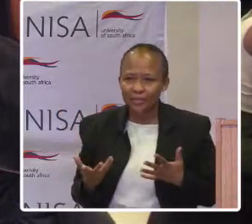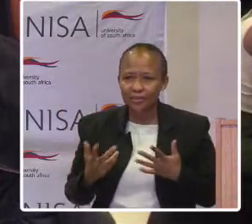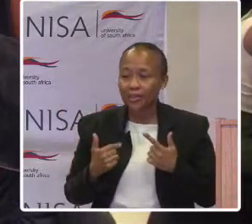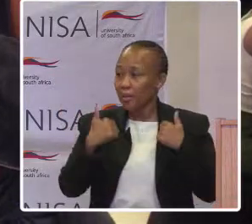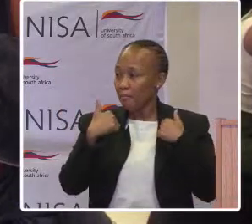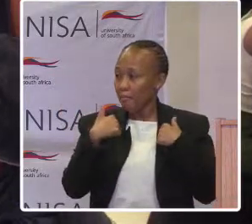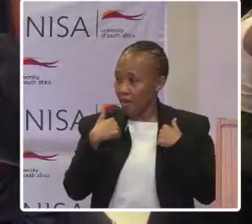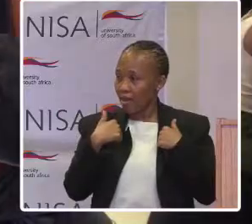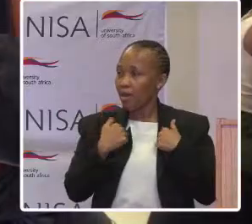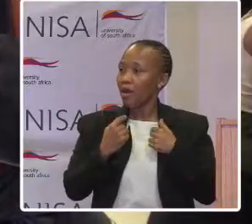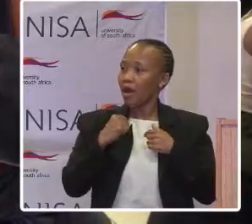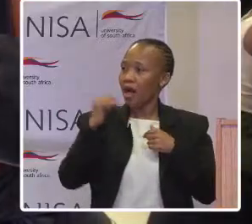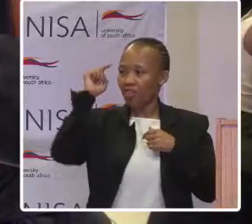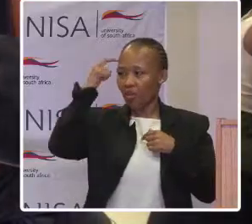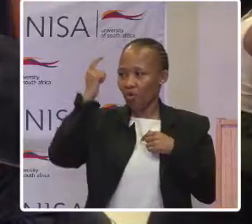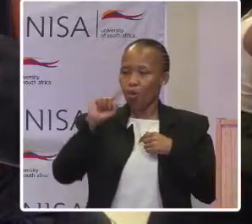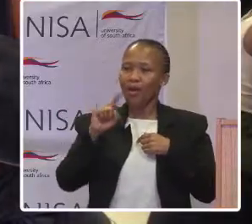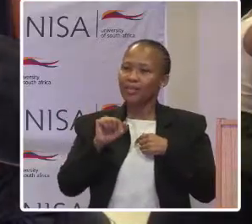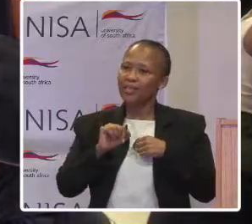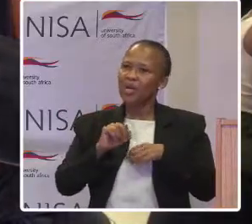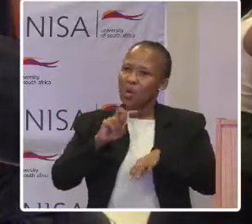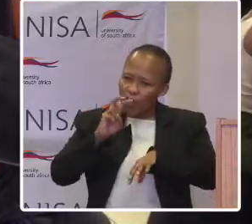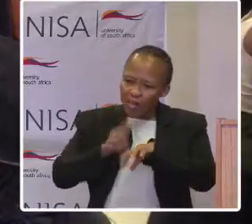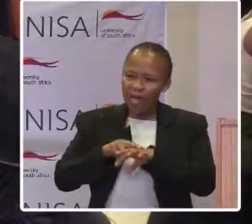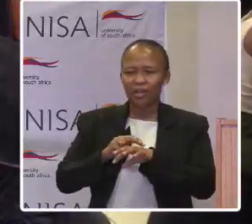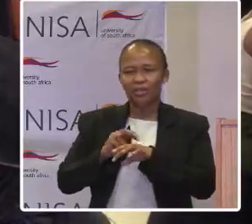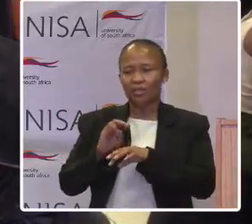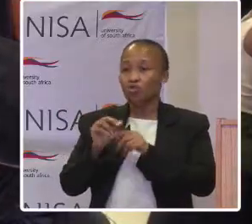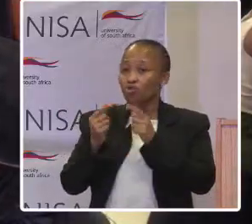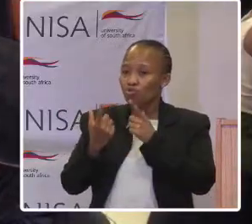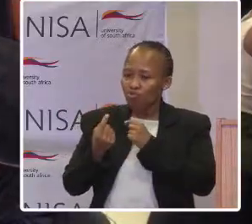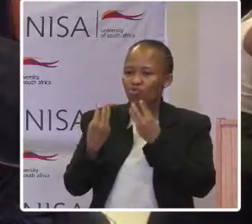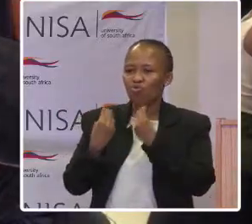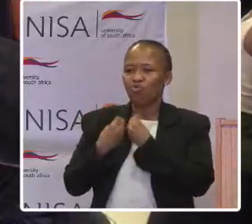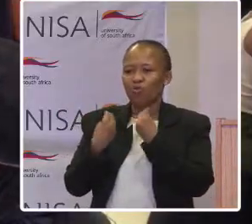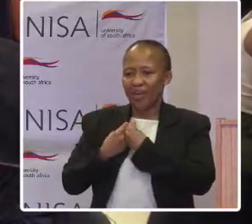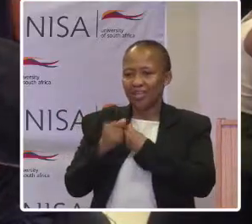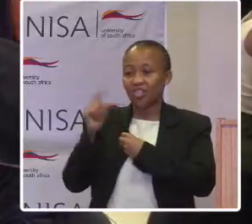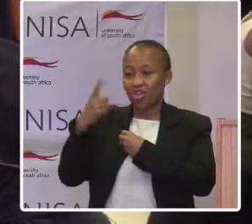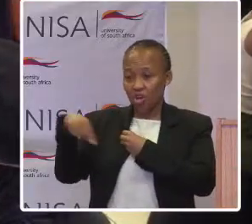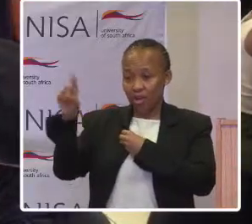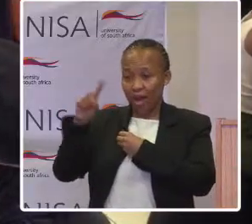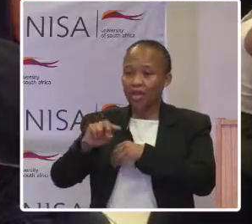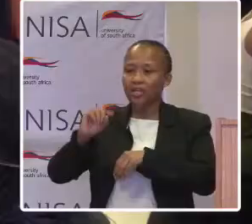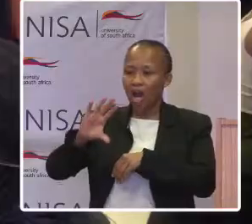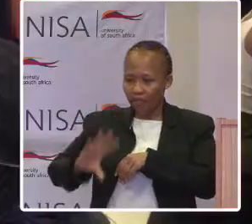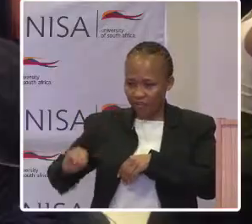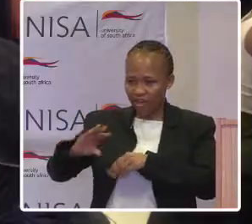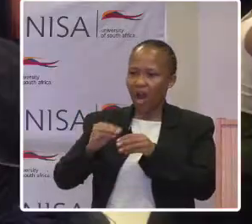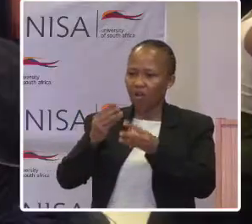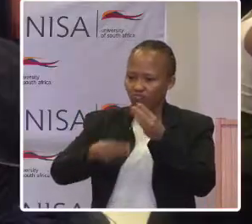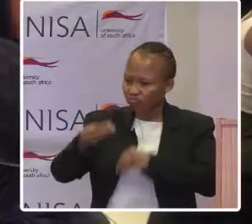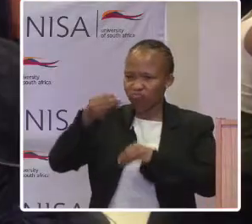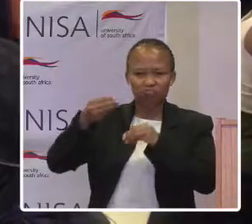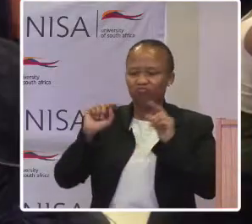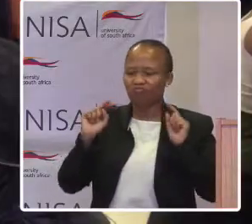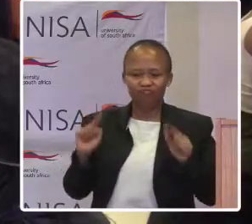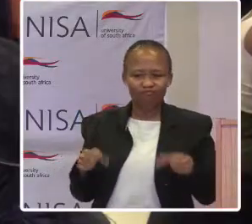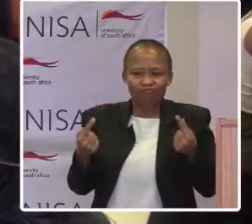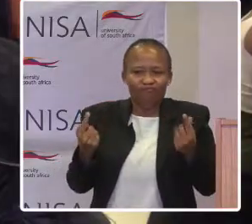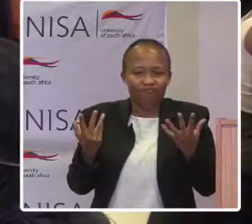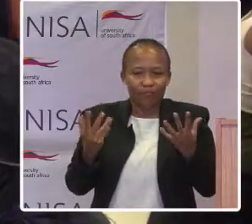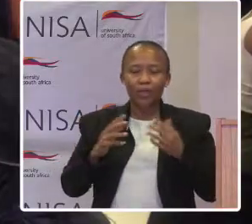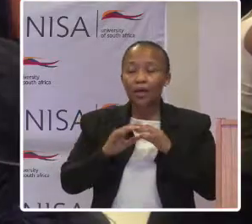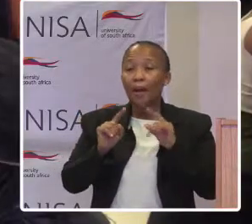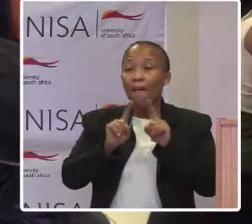thought was a push for us to do things right. And I think it's growing older now, but we are still dealing